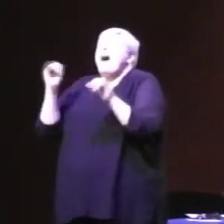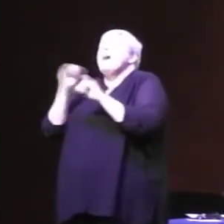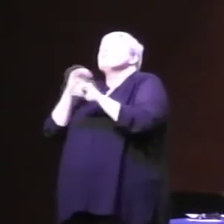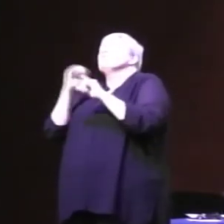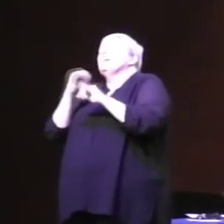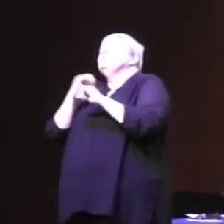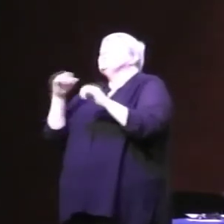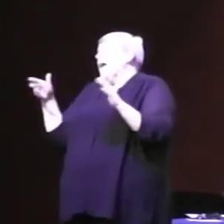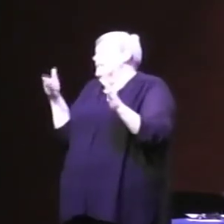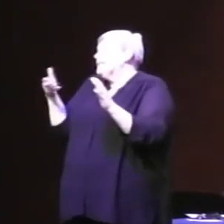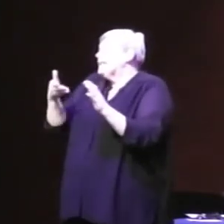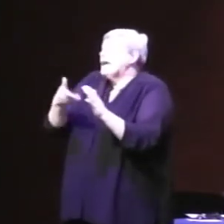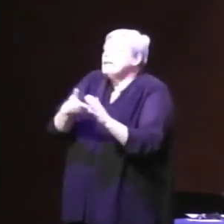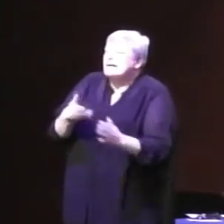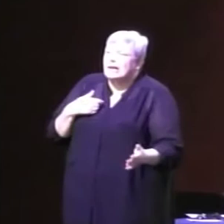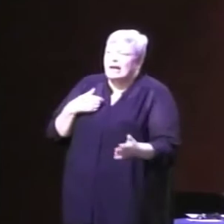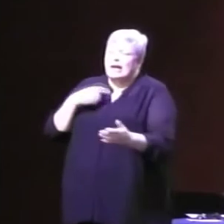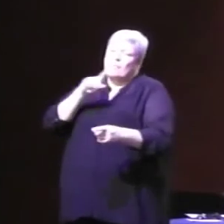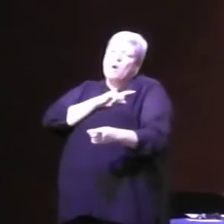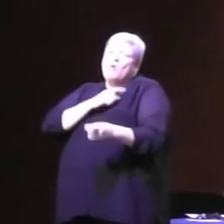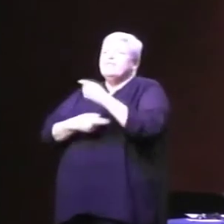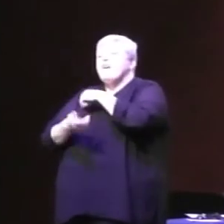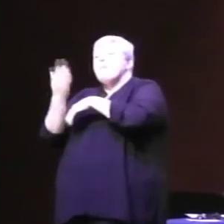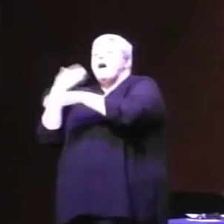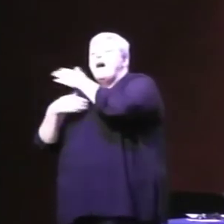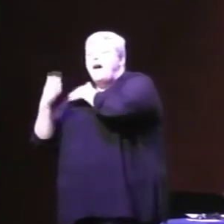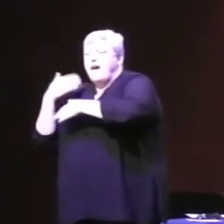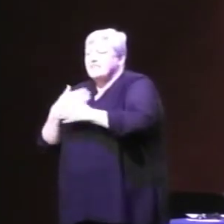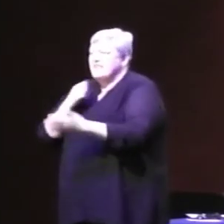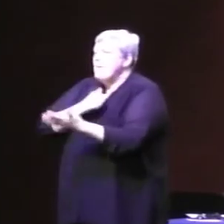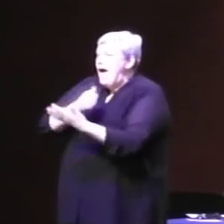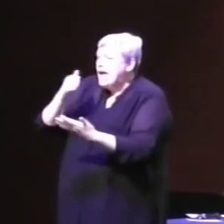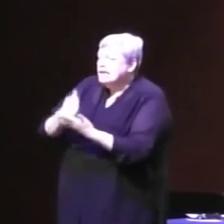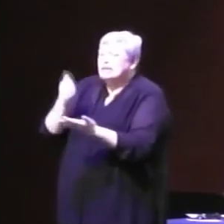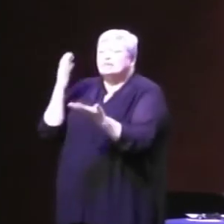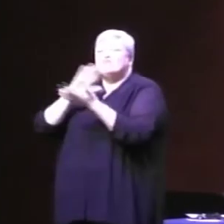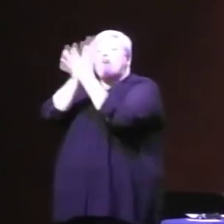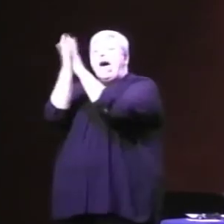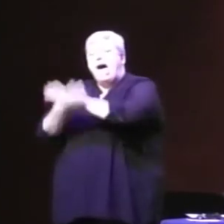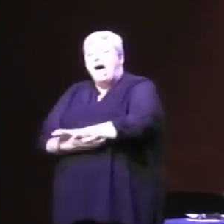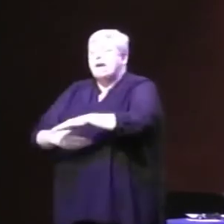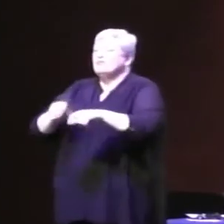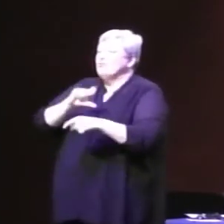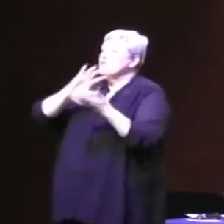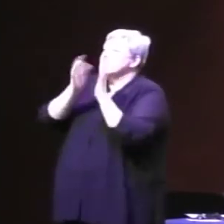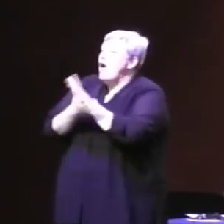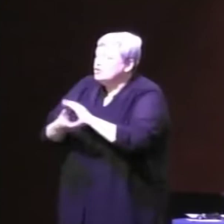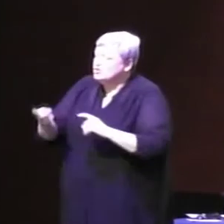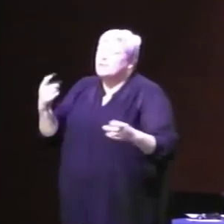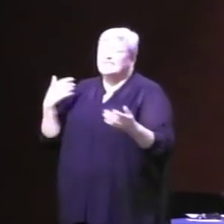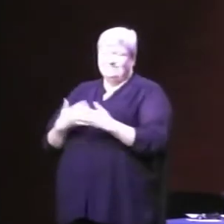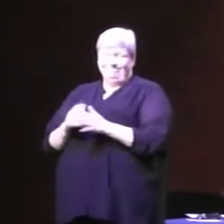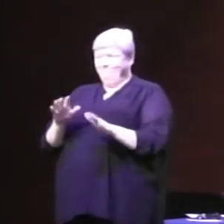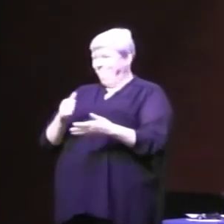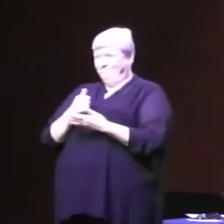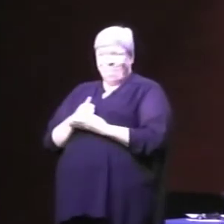inherited, the crisis that was caused by the bankers' crash. the crisis that isn't